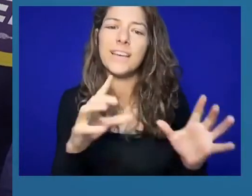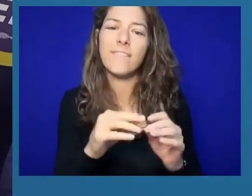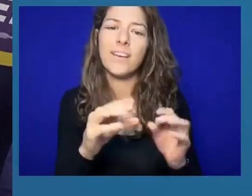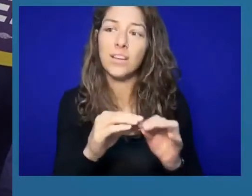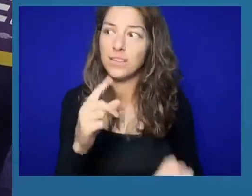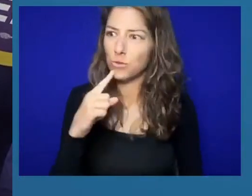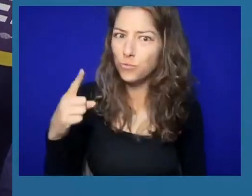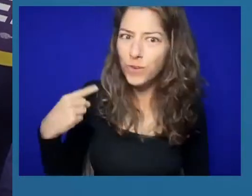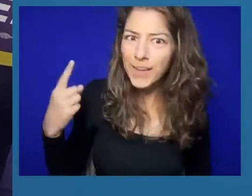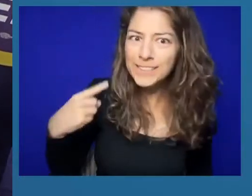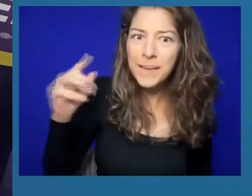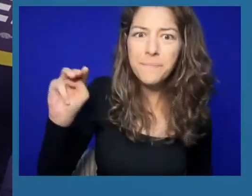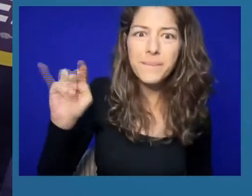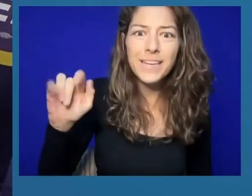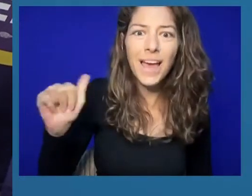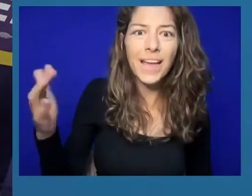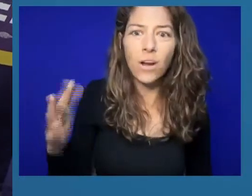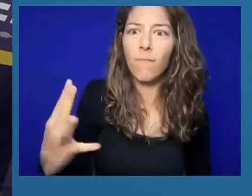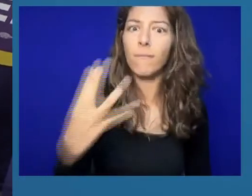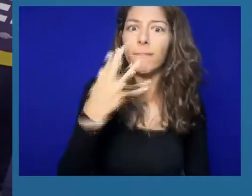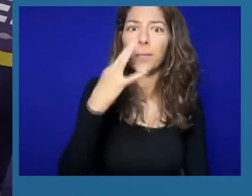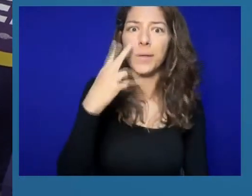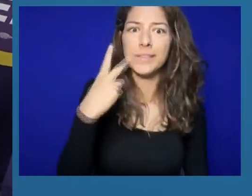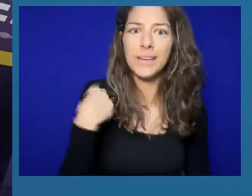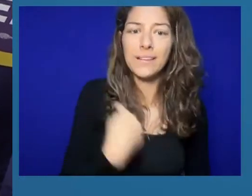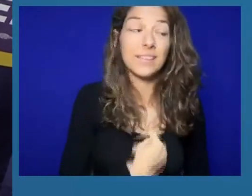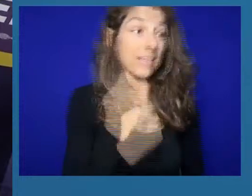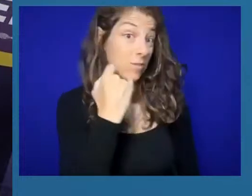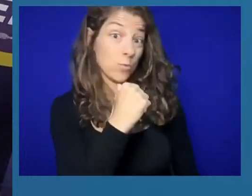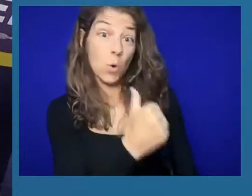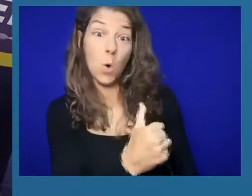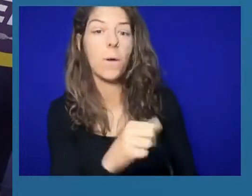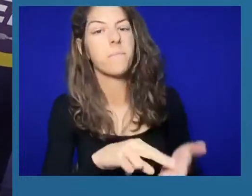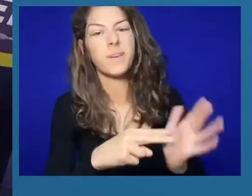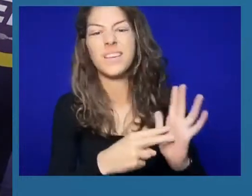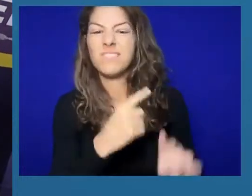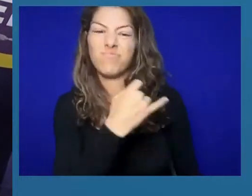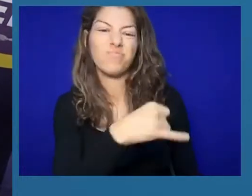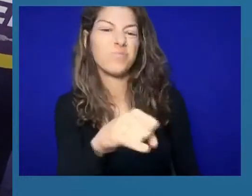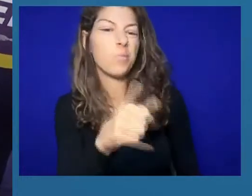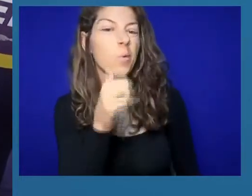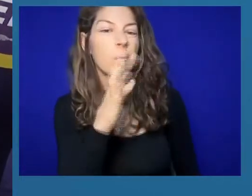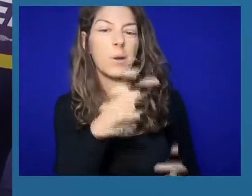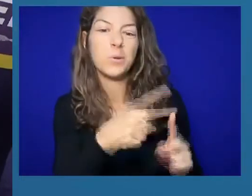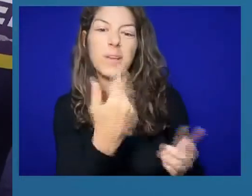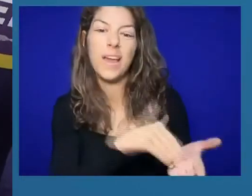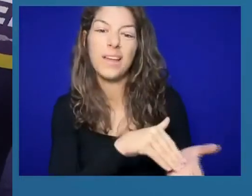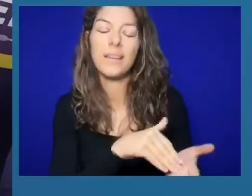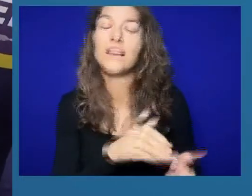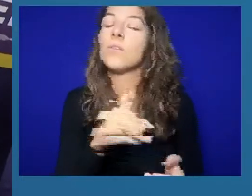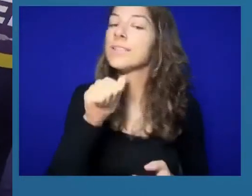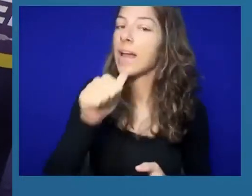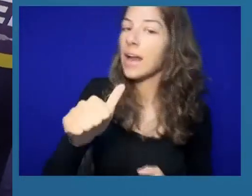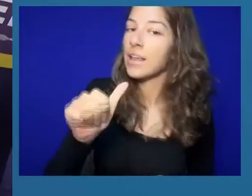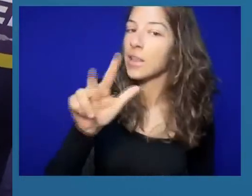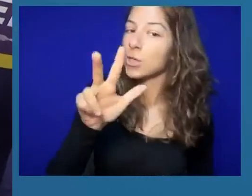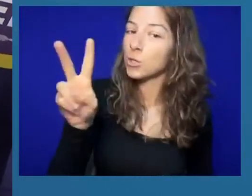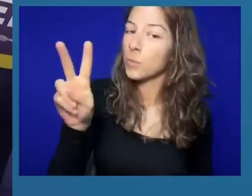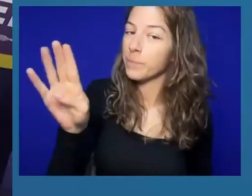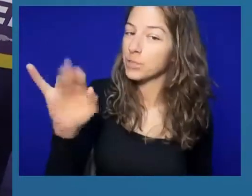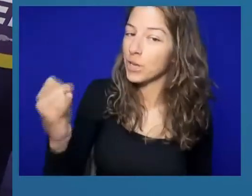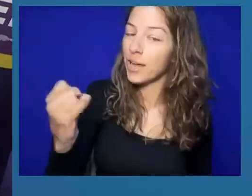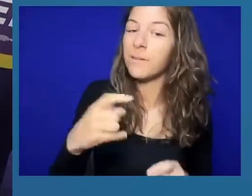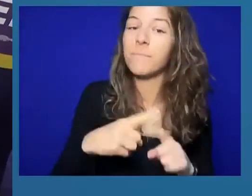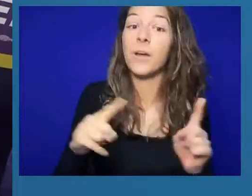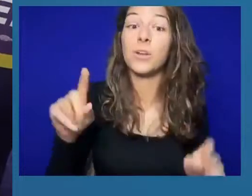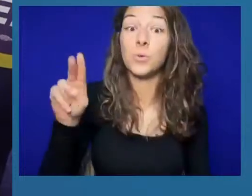The media's here. But he says, if you don't do it, I'm going to talk to you again. I said, okay, we'll do it. So it's not going to be like 32BJ, but Unite,